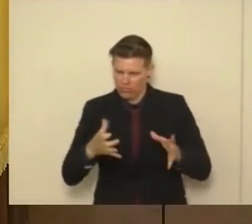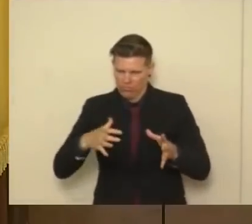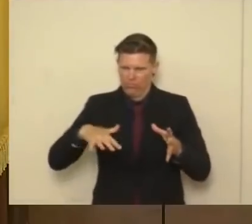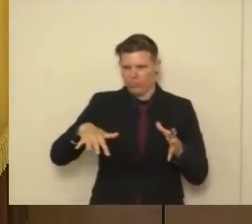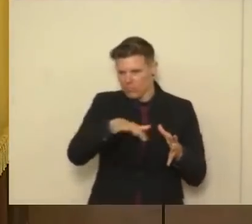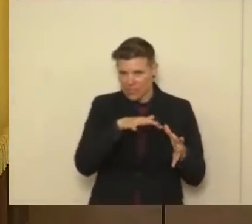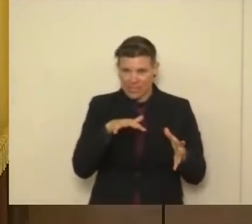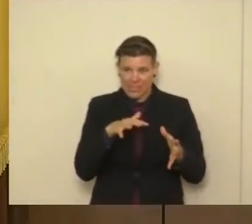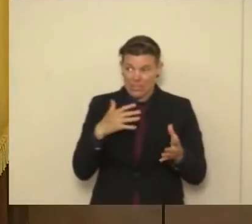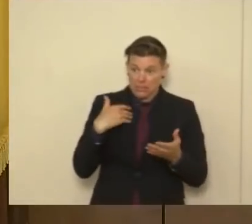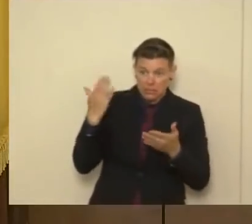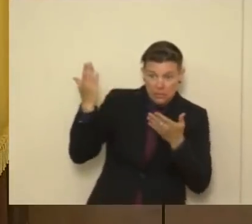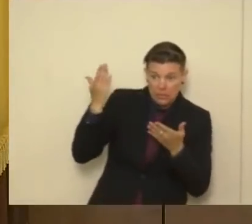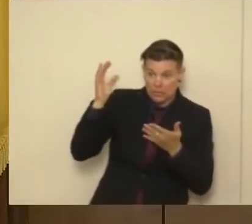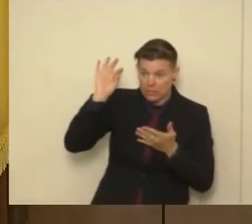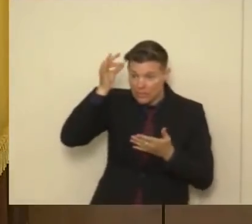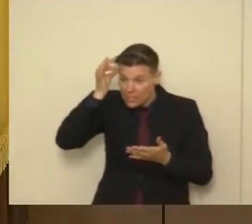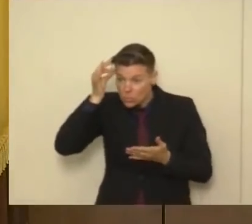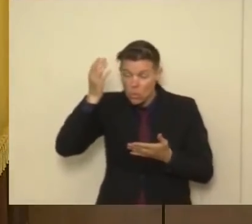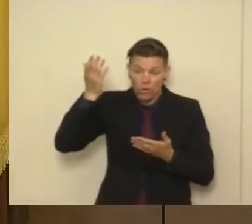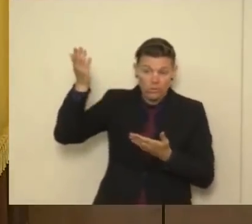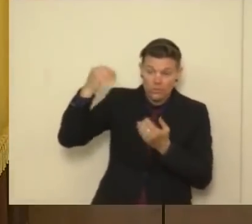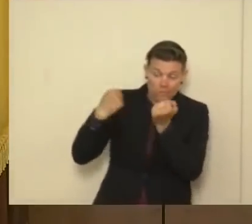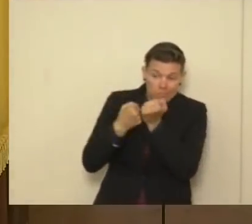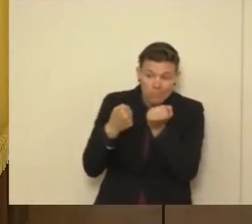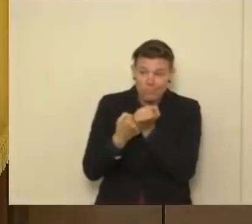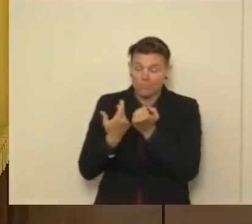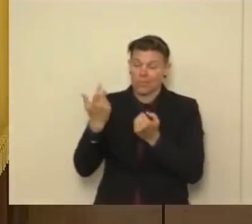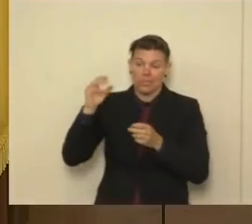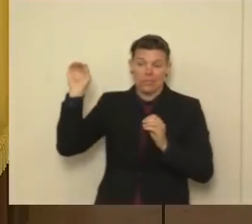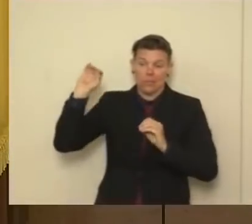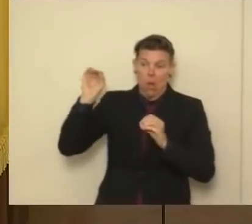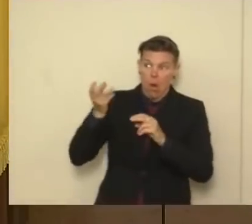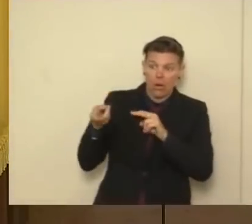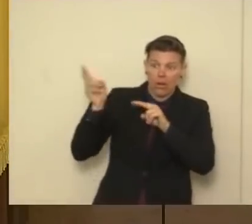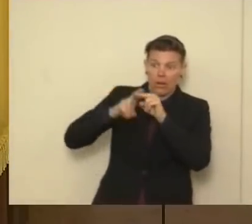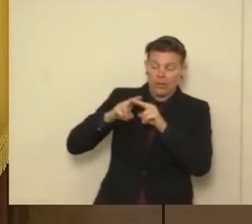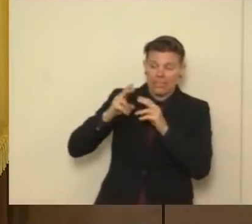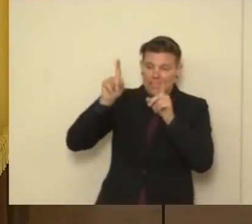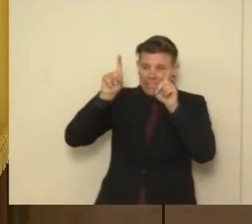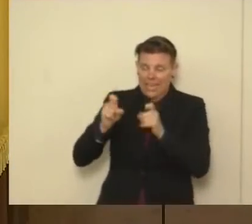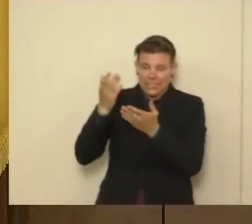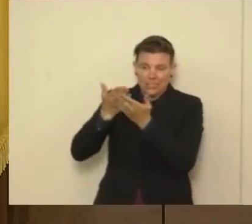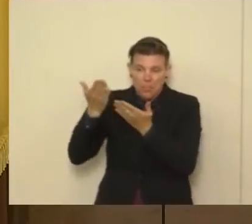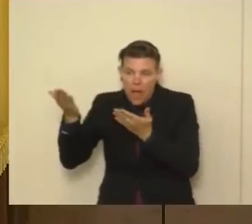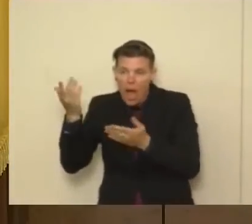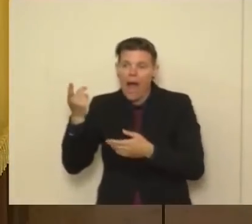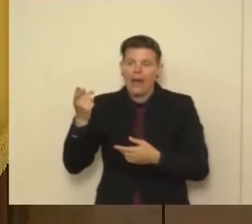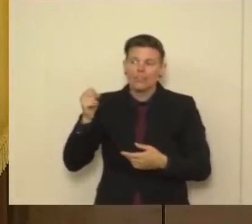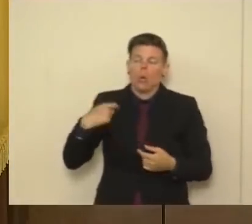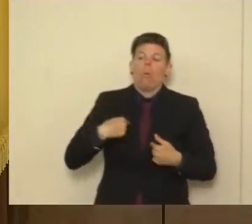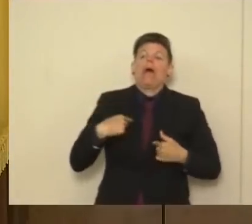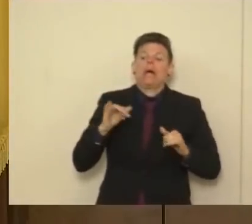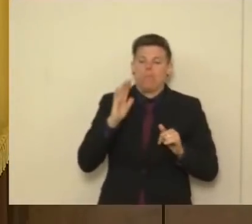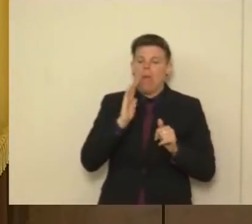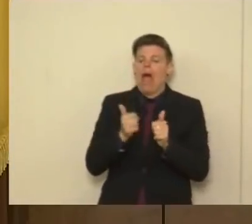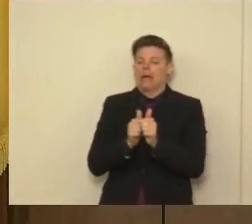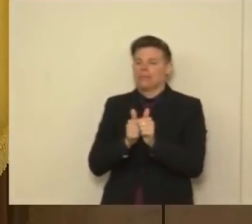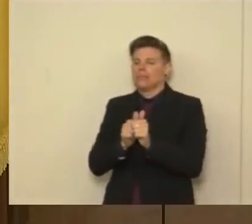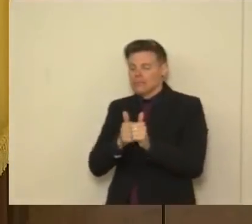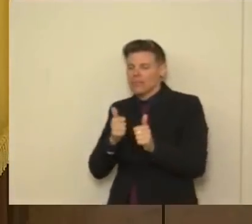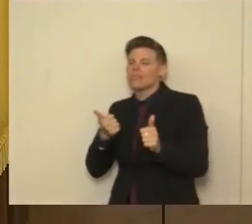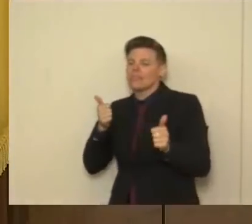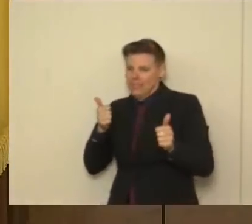strategy, no effort to increase testing supplies, and there's another backlog, and it's going to be as precarious in the situation that we're